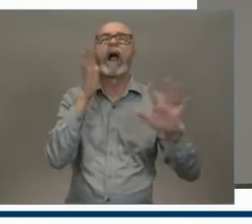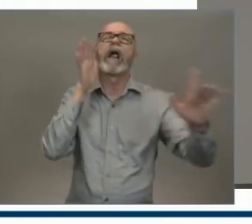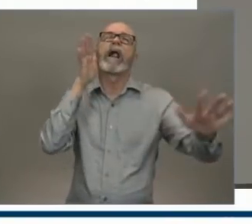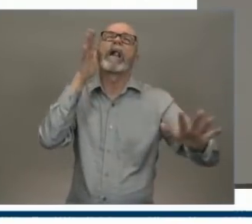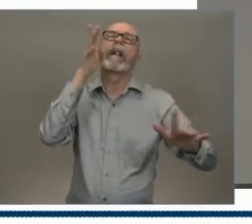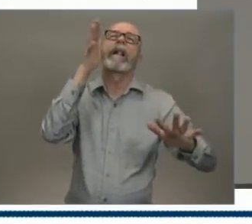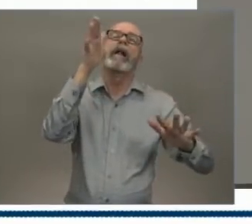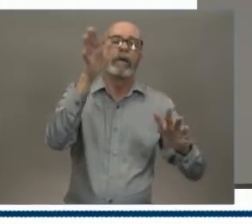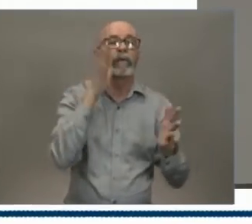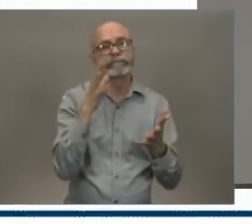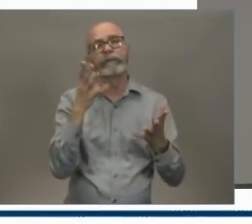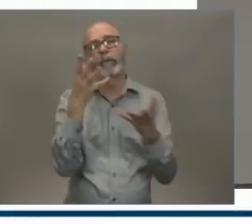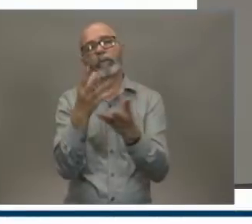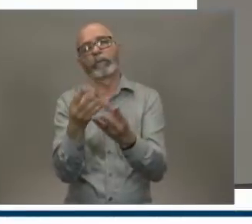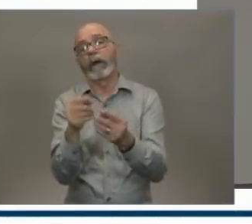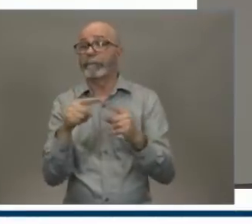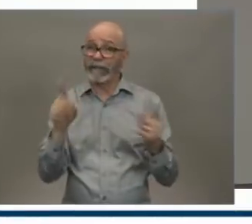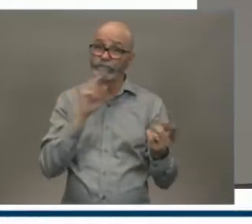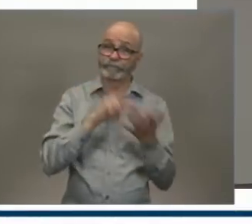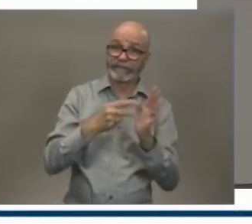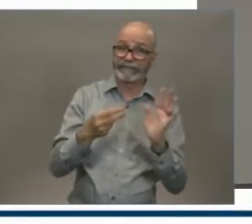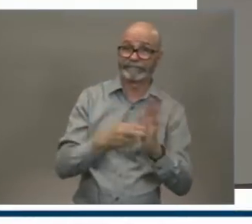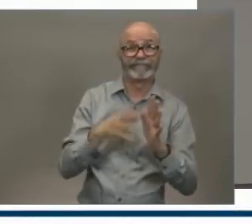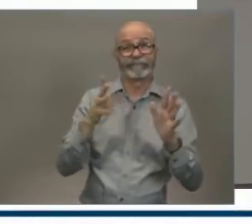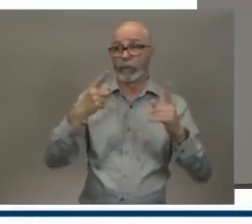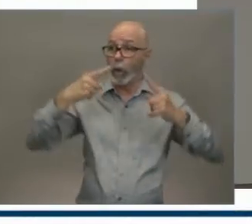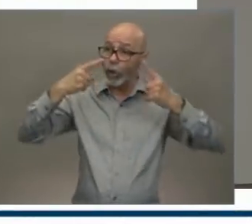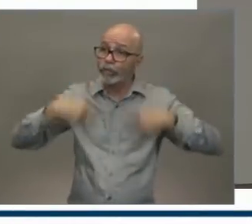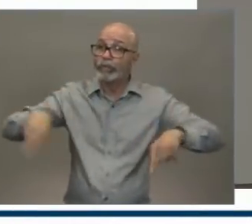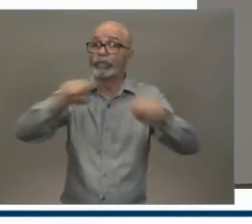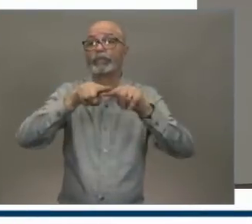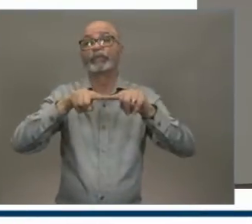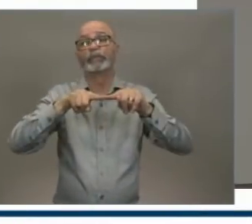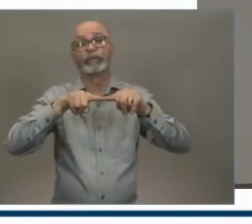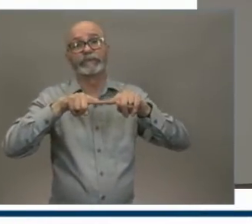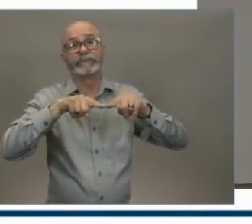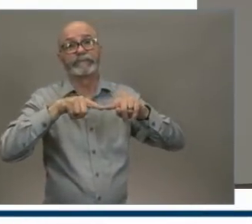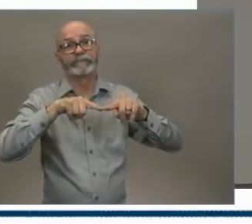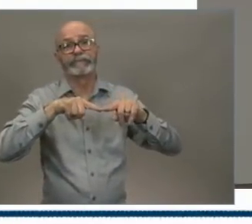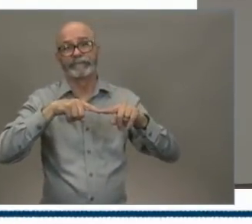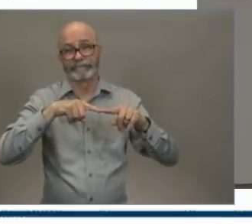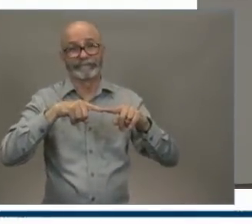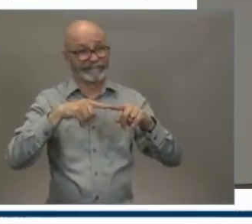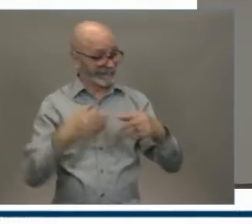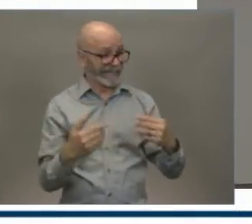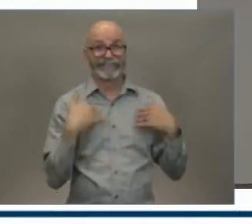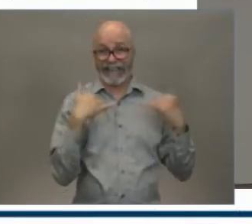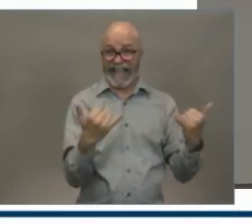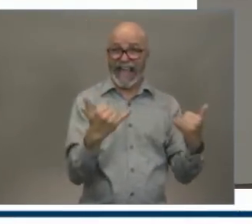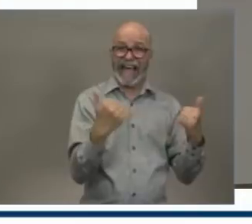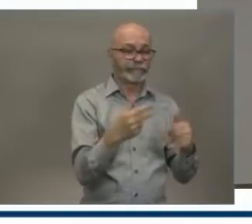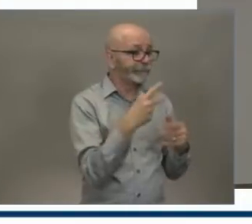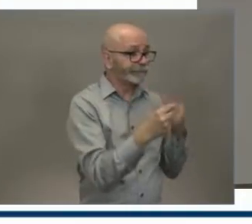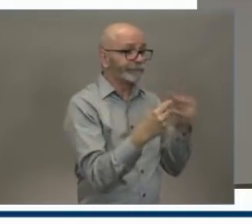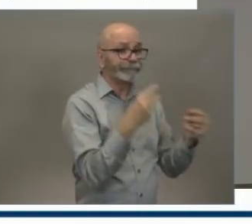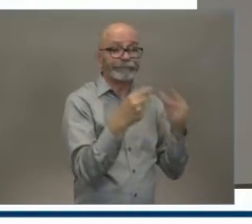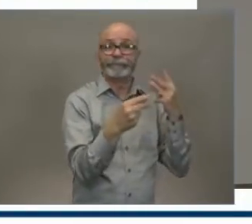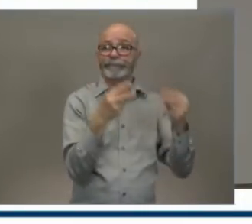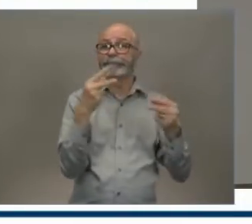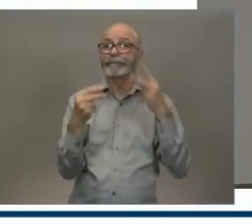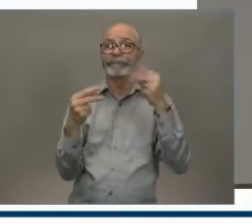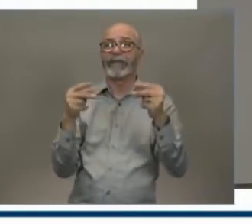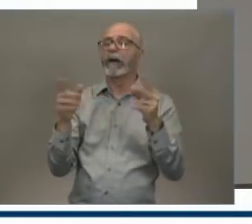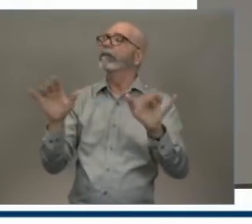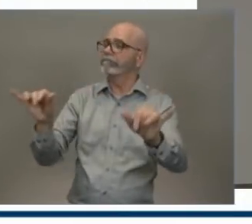Nova Scotians need to hear is that right now, as we're beginning to roll out the vaccine, we need to continue with all our